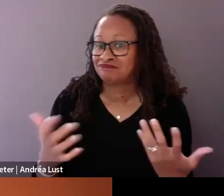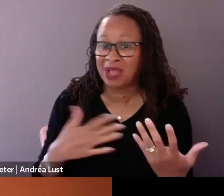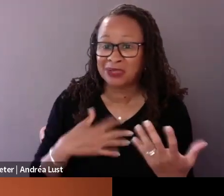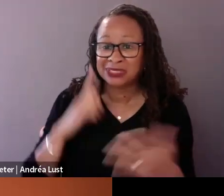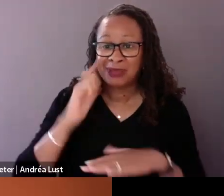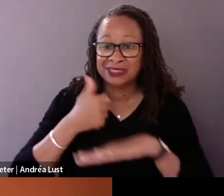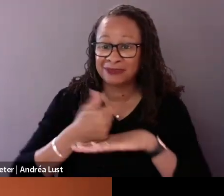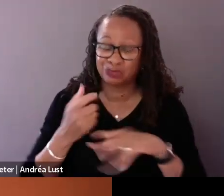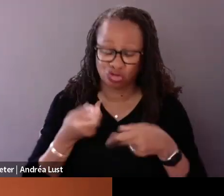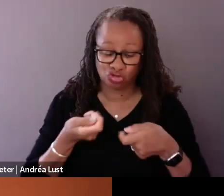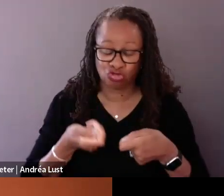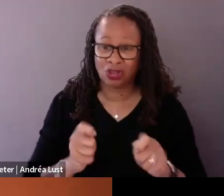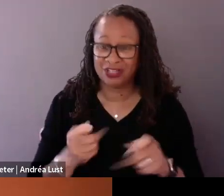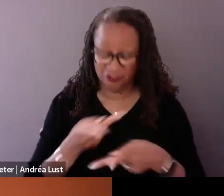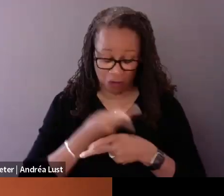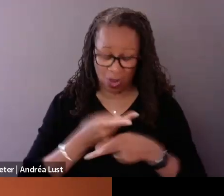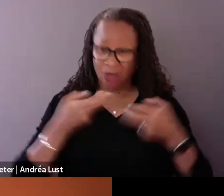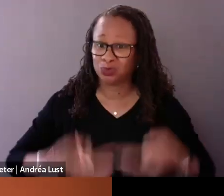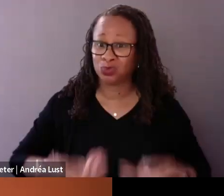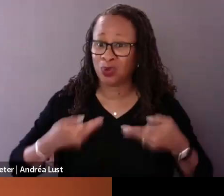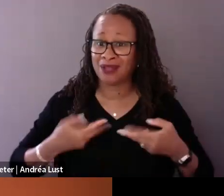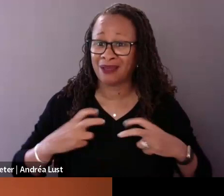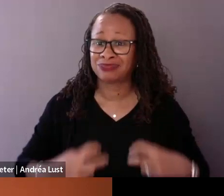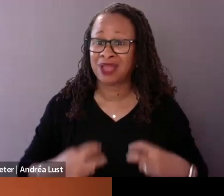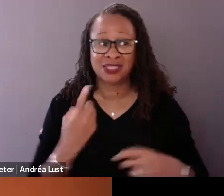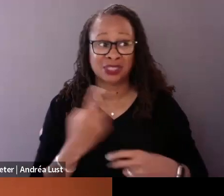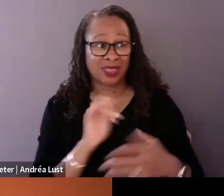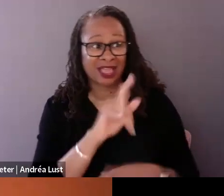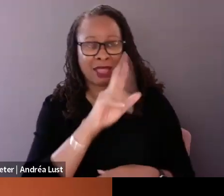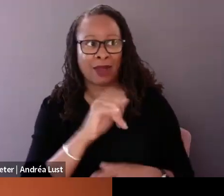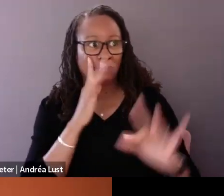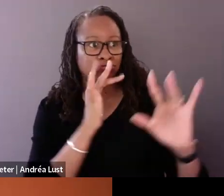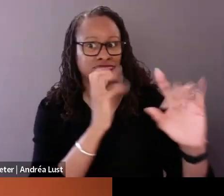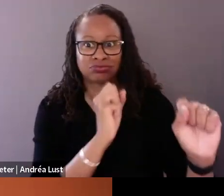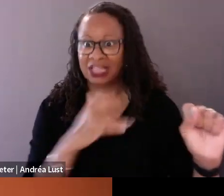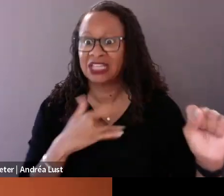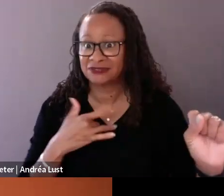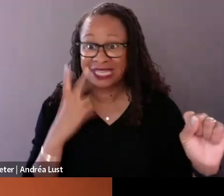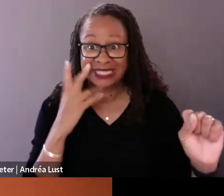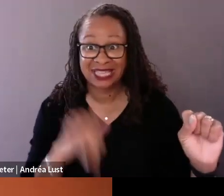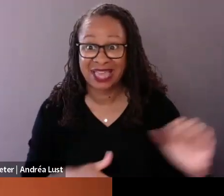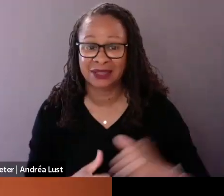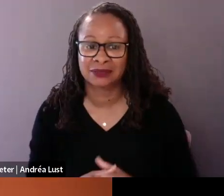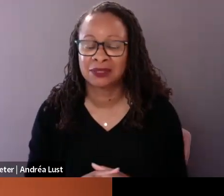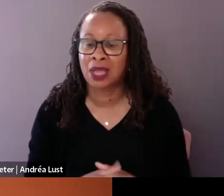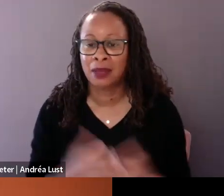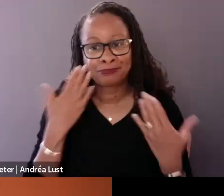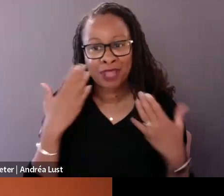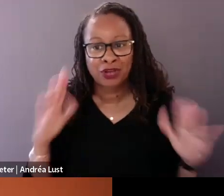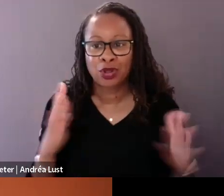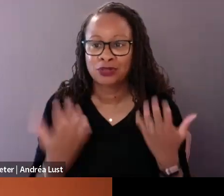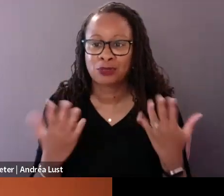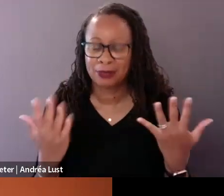of figuring it out, and someone like Larry would have been attractive to me. You know, I don't know. I think there's probably a